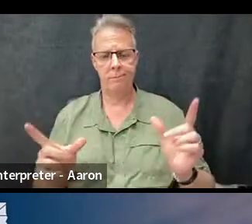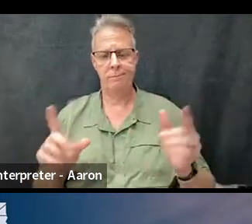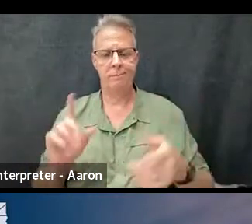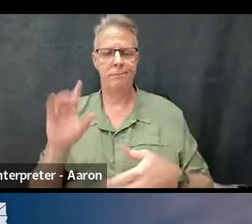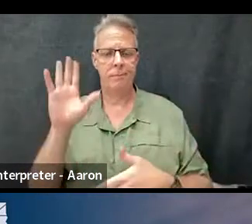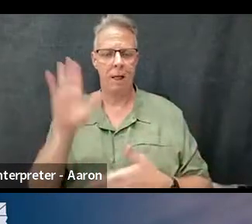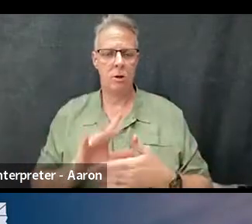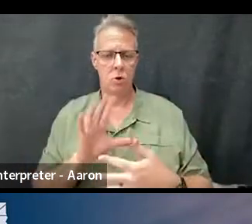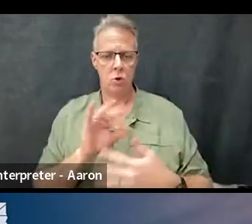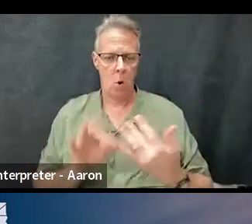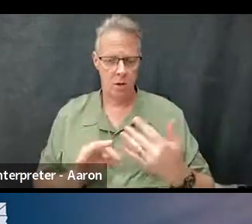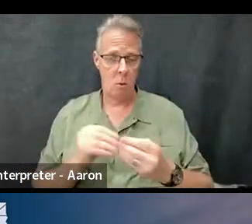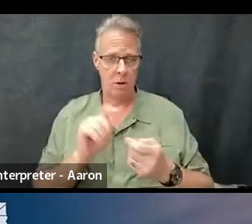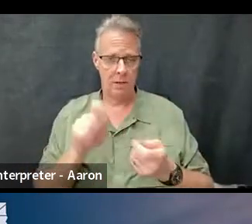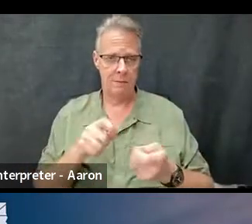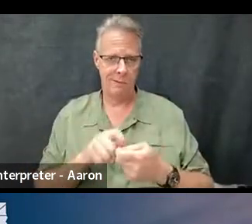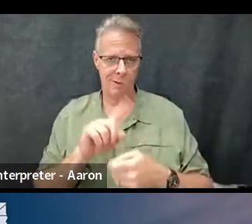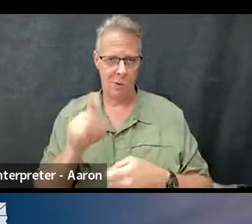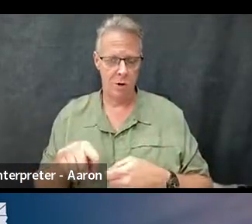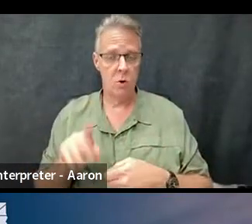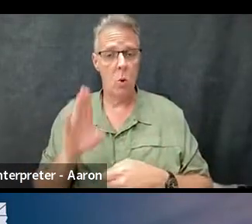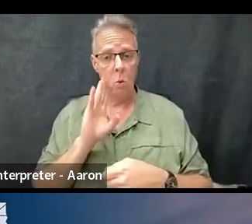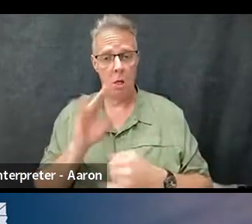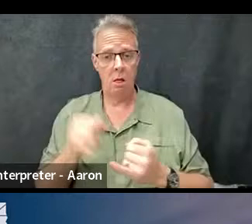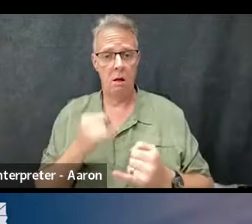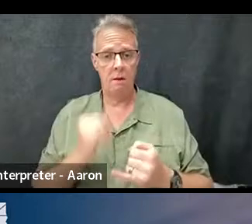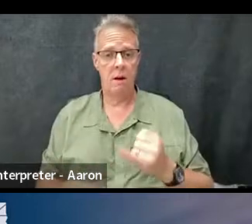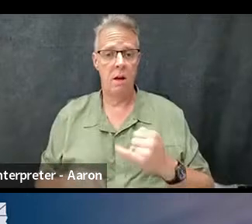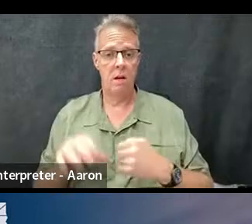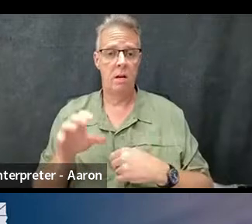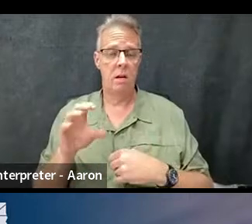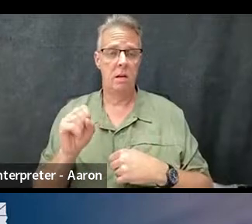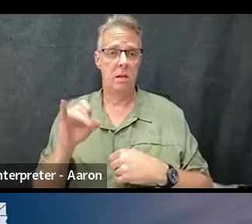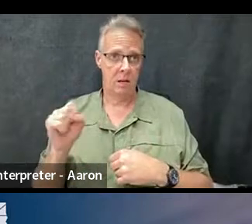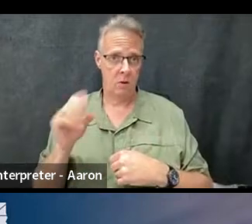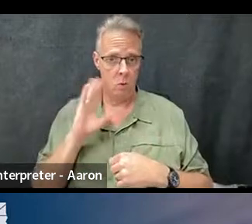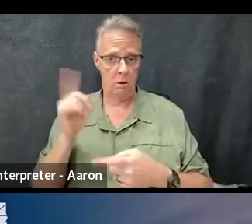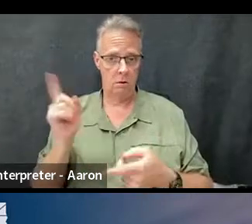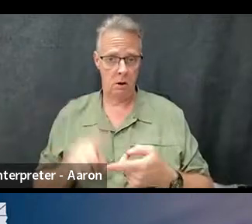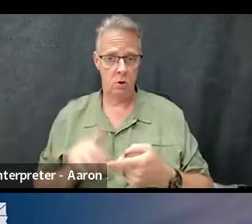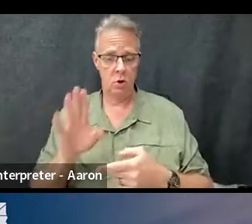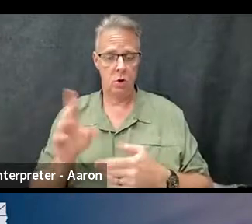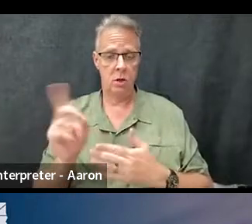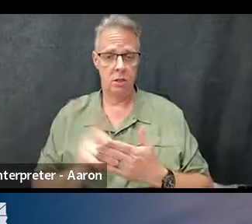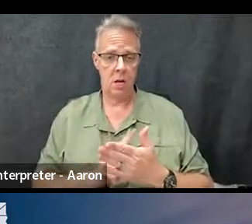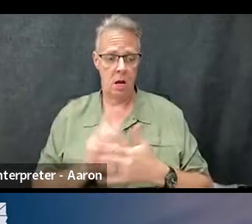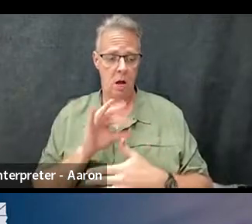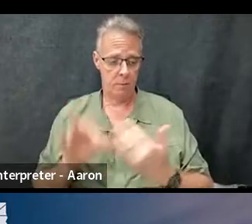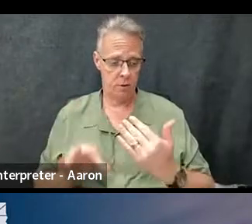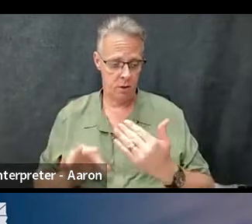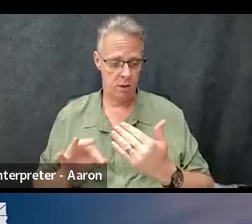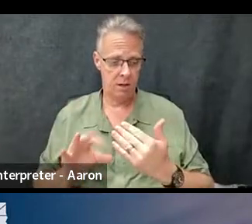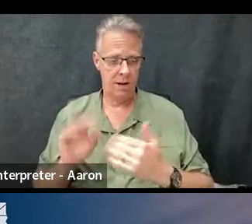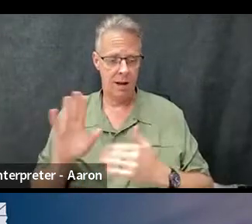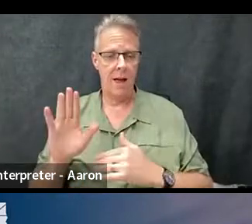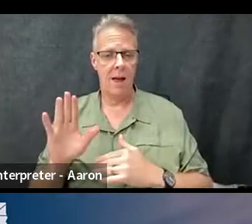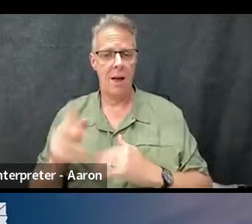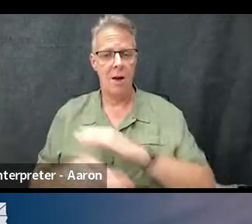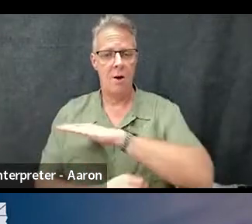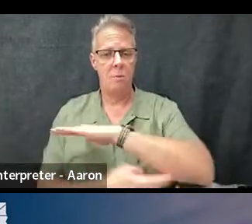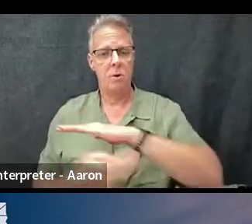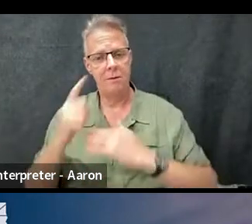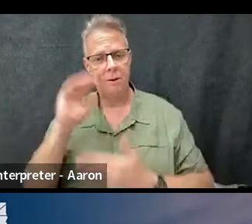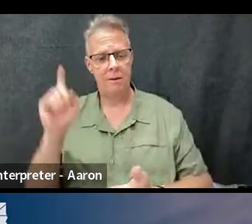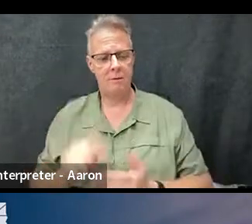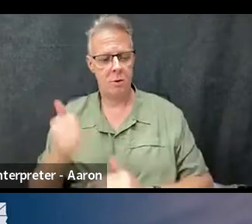the specific question is, will the final SEIS narrow down the design options and bridge types to fewer